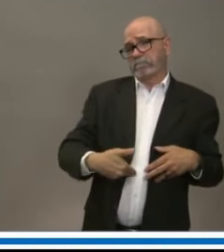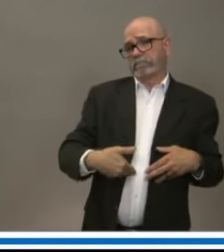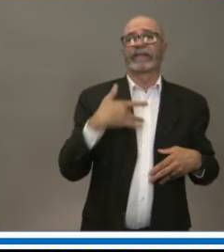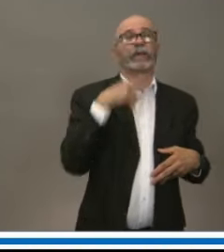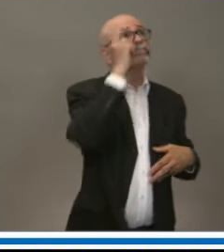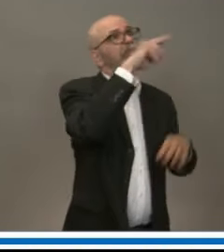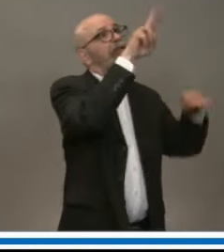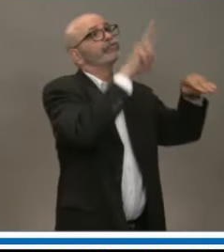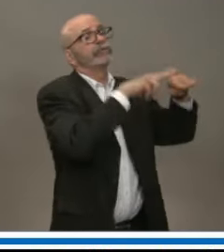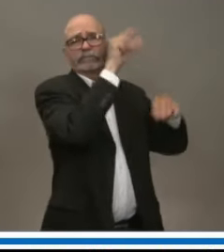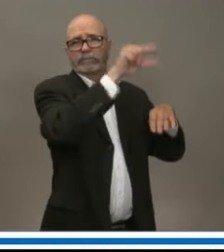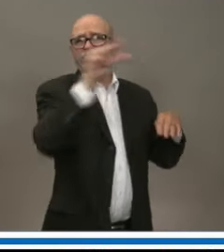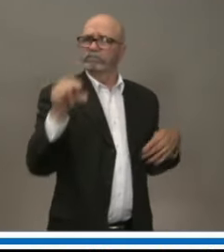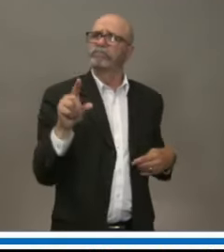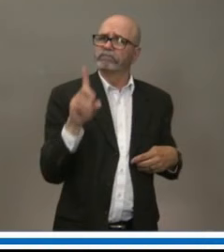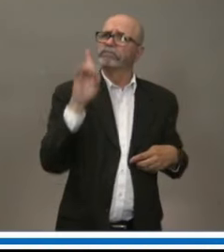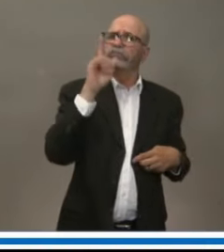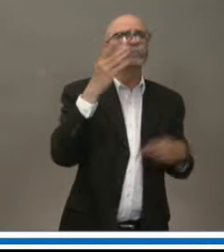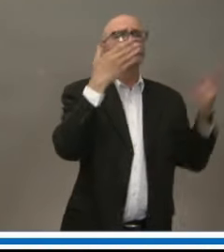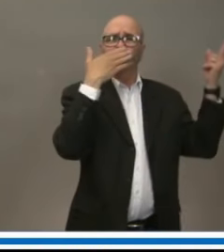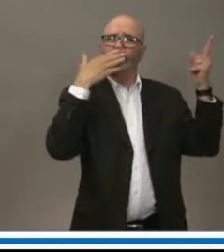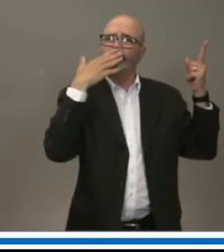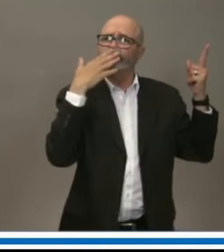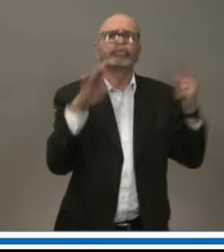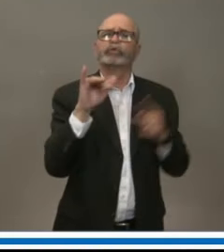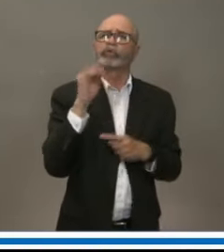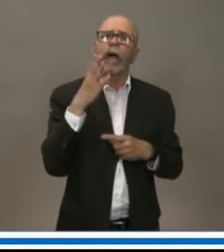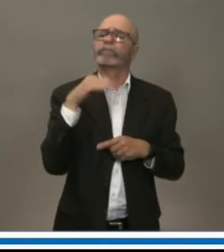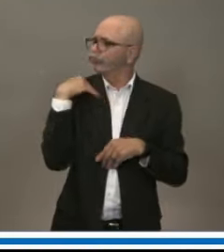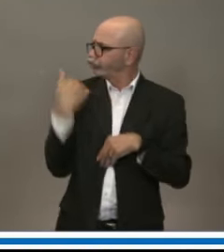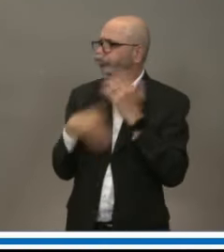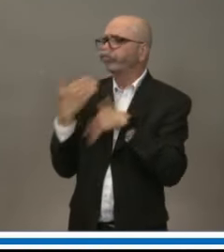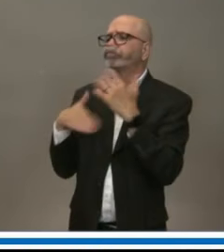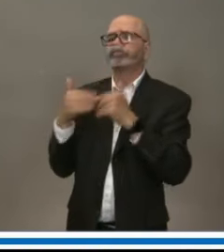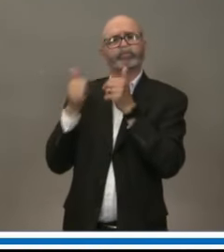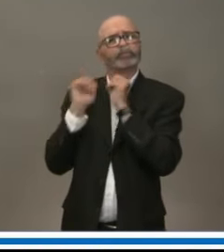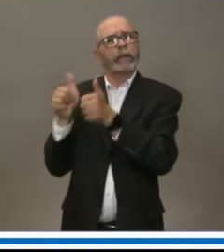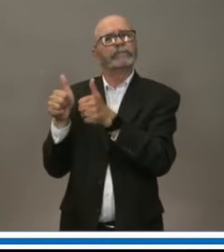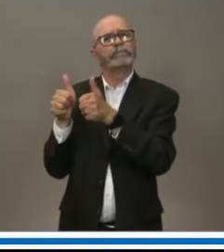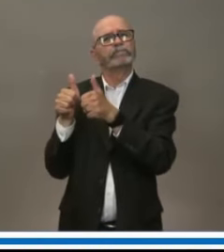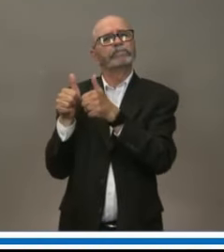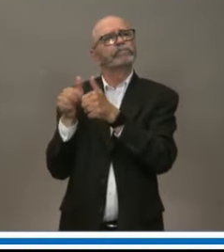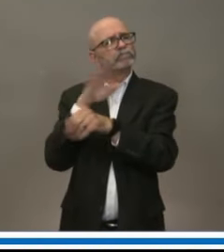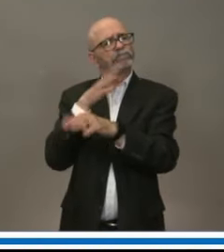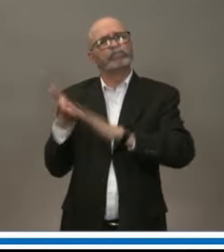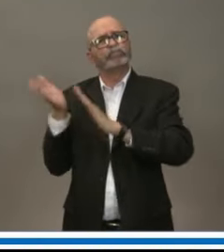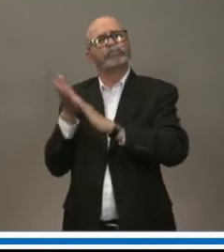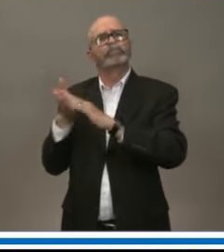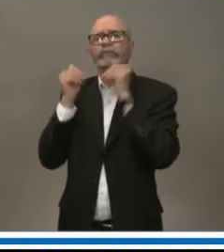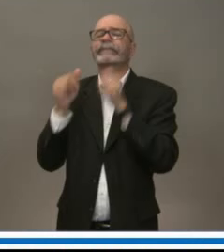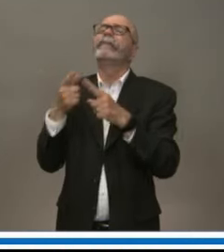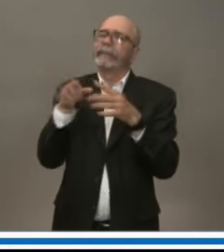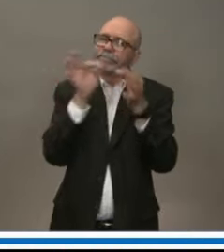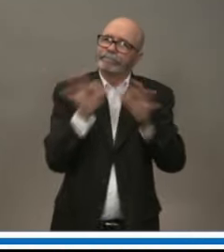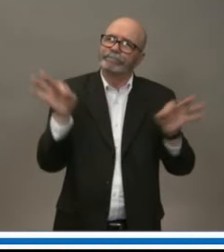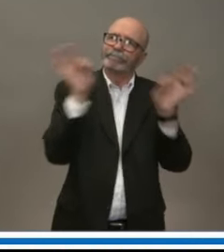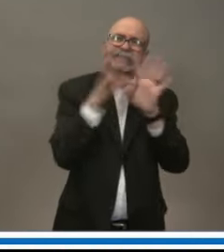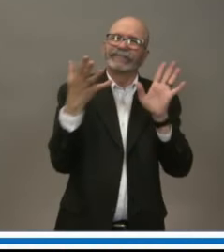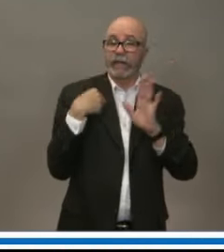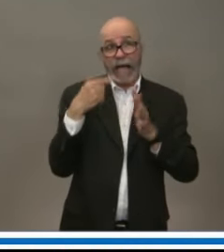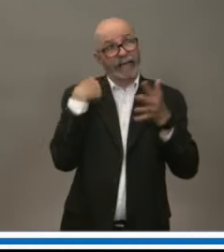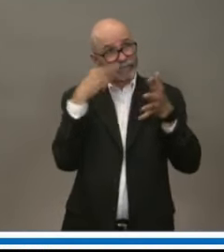when it comes on the commercial lending side. And I was, there will obviously have to be some protocols associated with it to ensure that it goes directly to